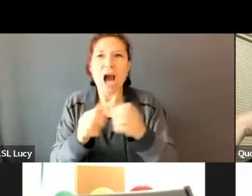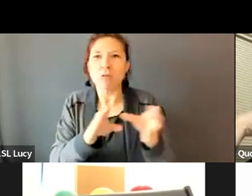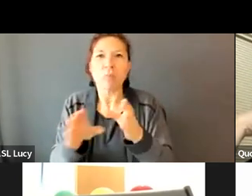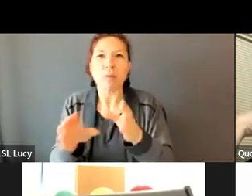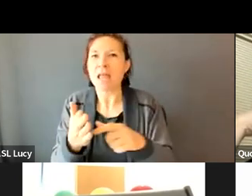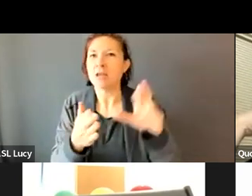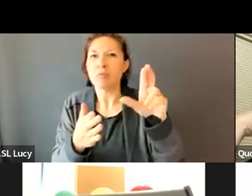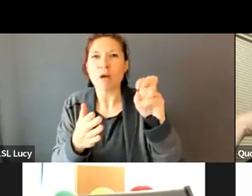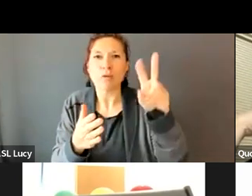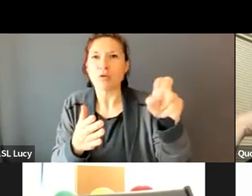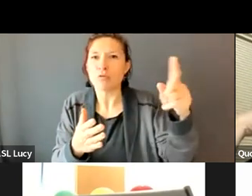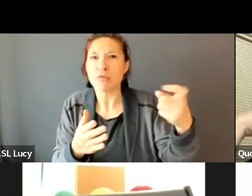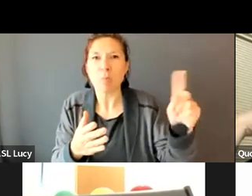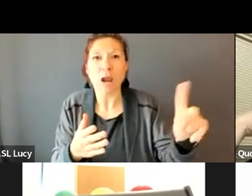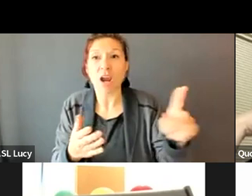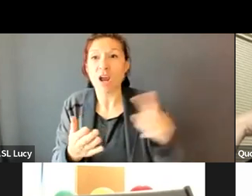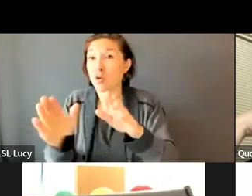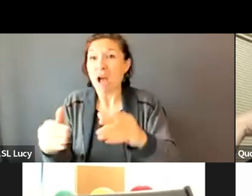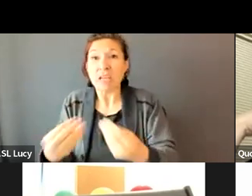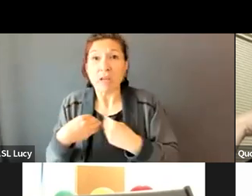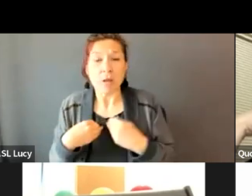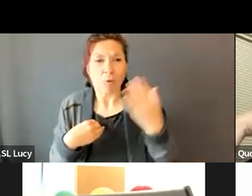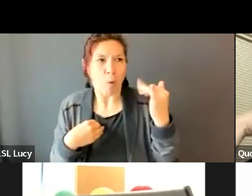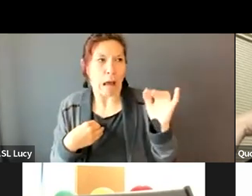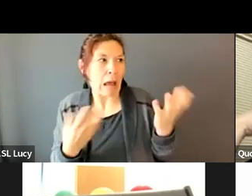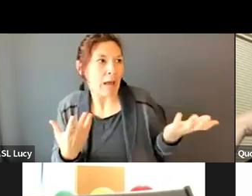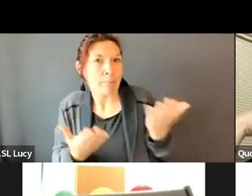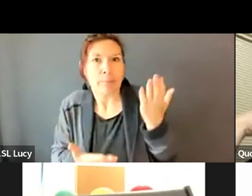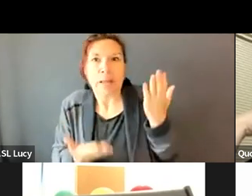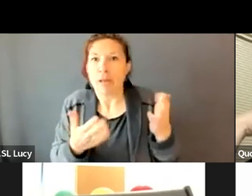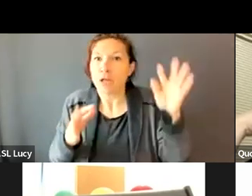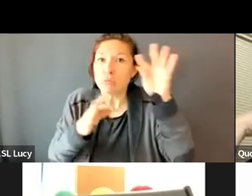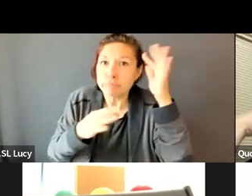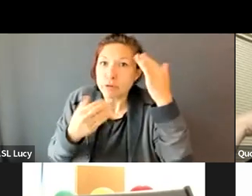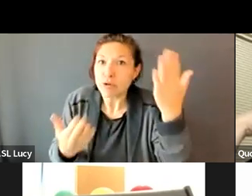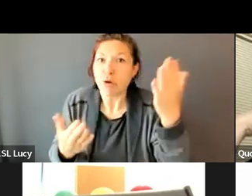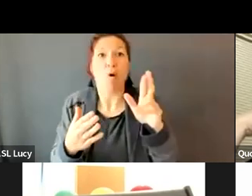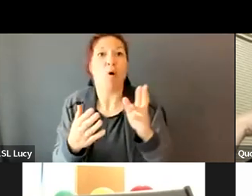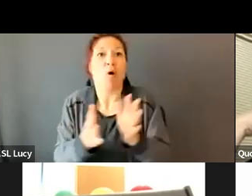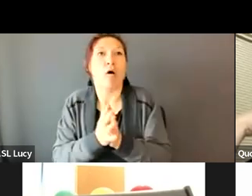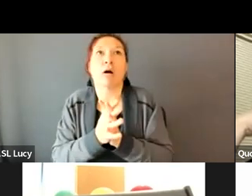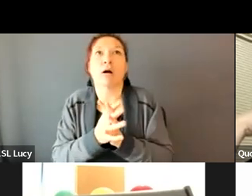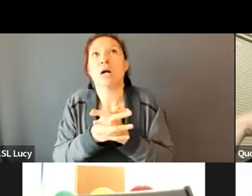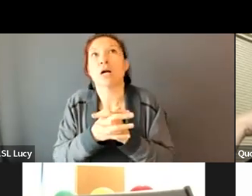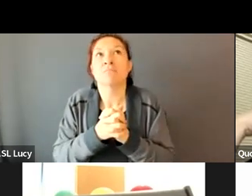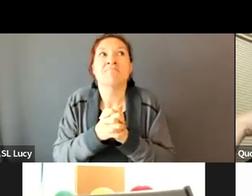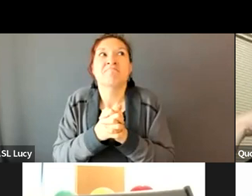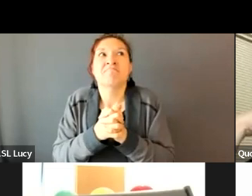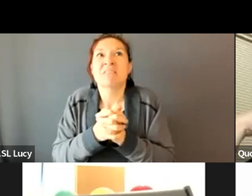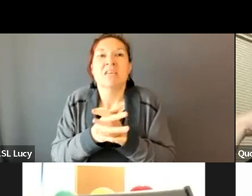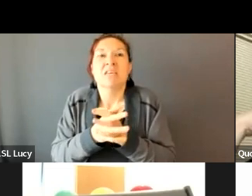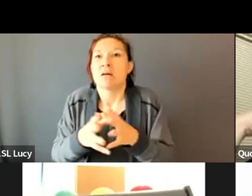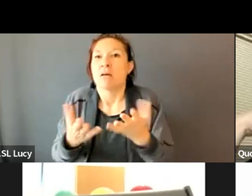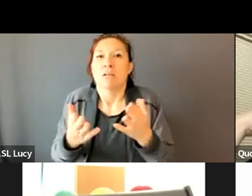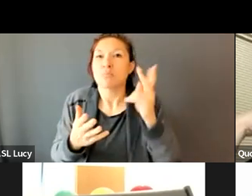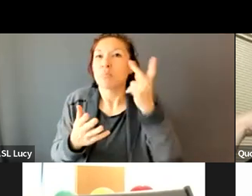hasn't come in maybe because it's political maybe because we don't know maybe because it's scary to say it out loud and it'll create a lot of noise and tension